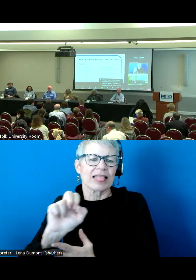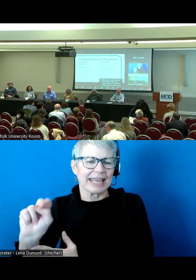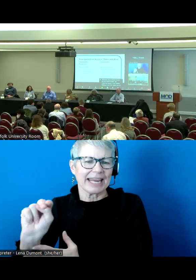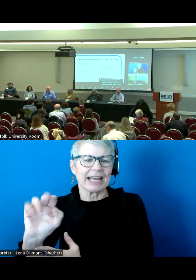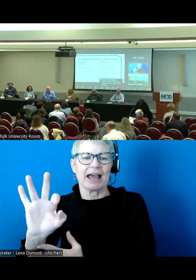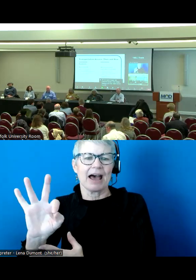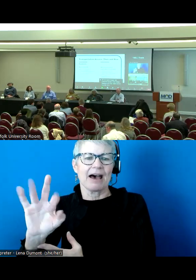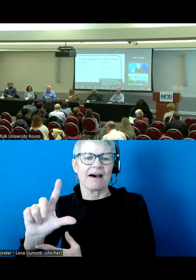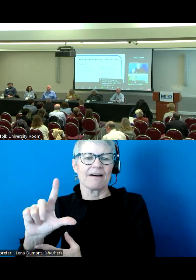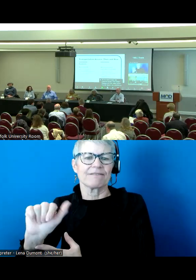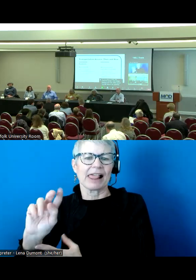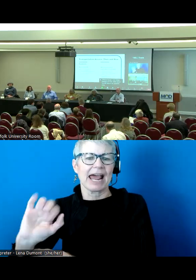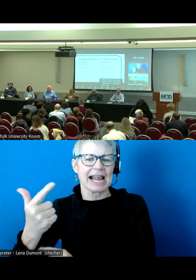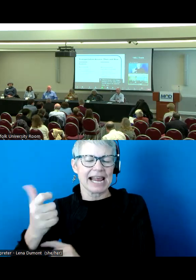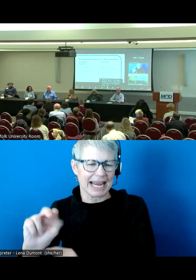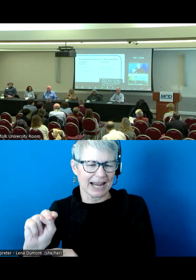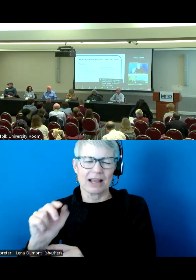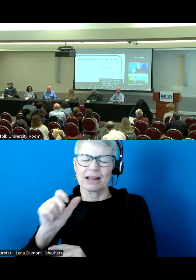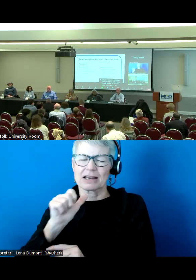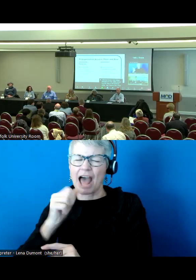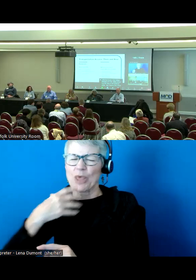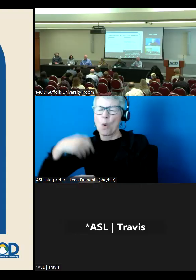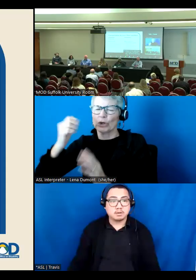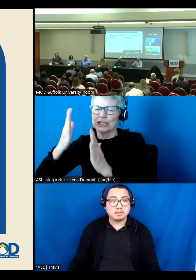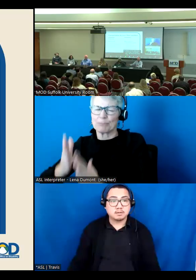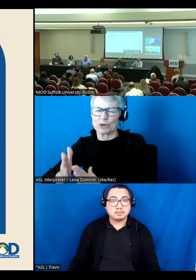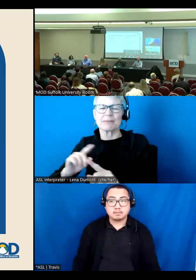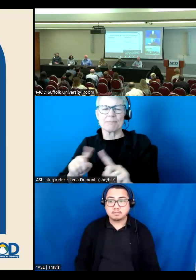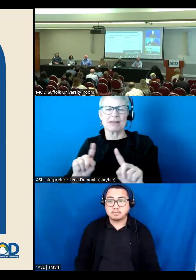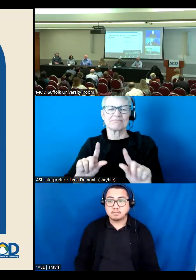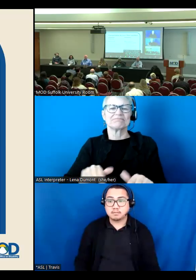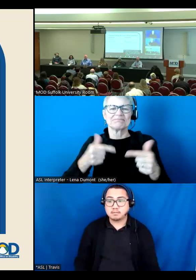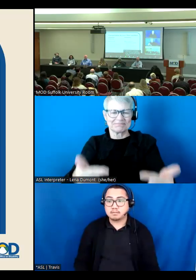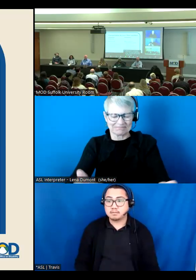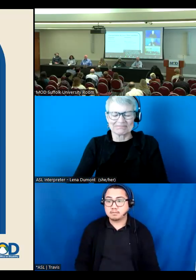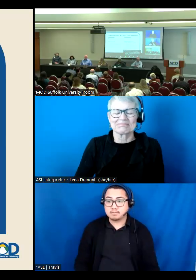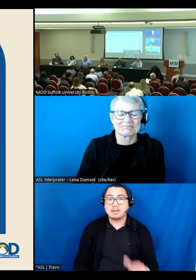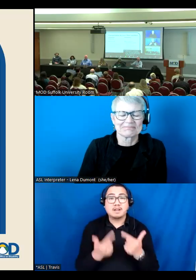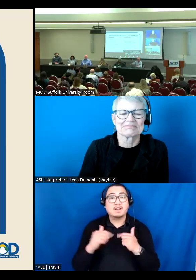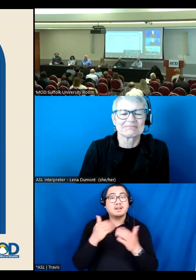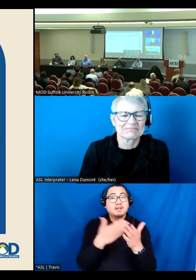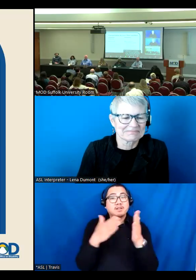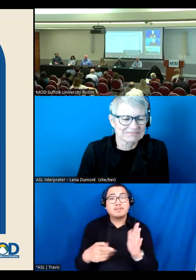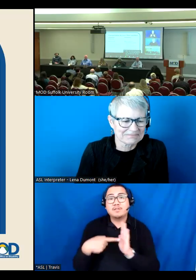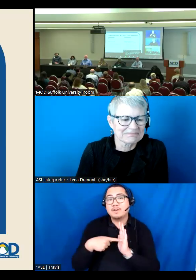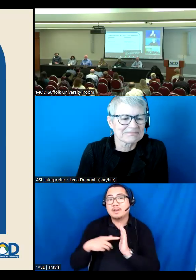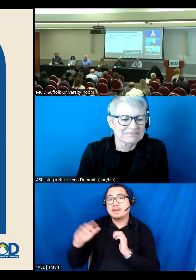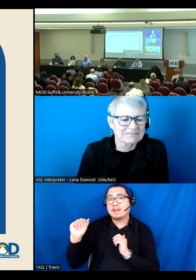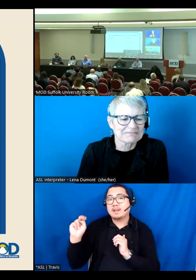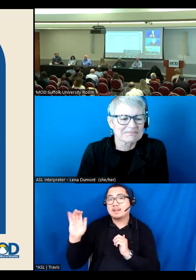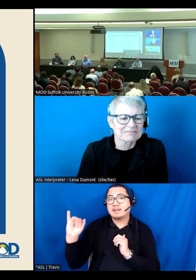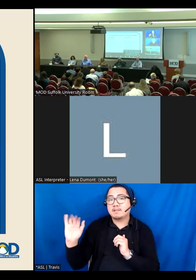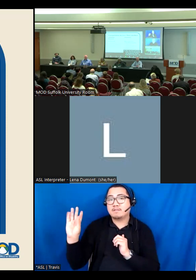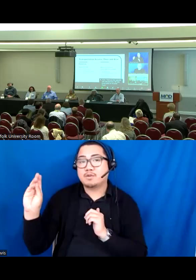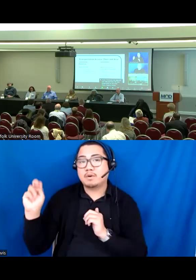there's a few others of you. There are other plaintiffs who do great jobs. We have limited space on the panel. There's Andy Foreman from BCIL, who's gone